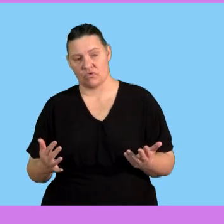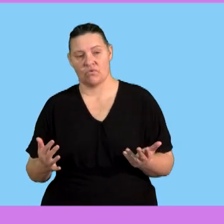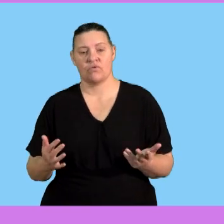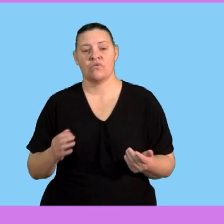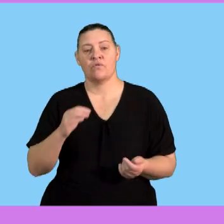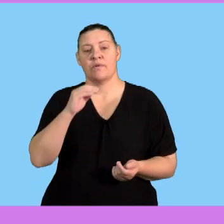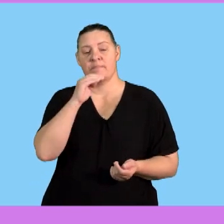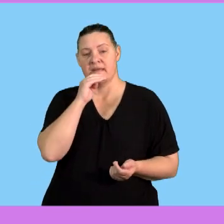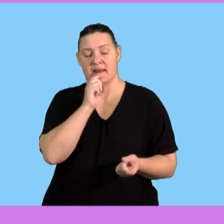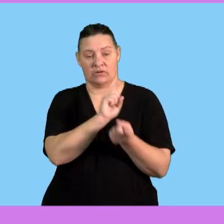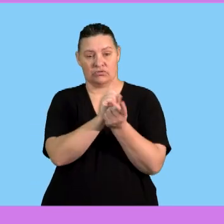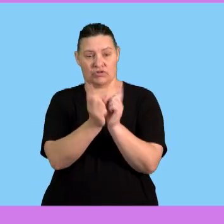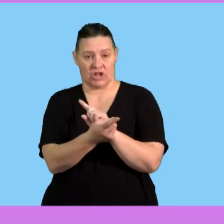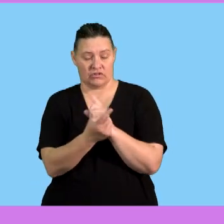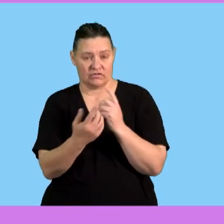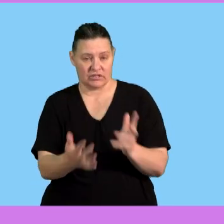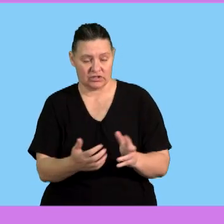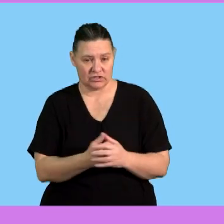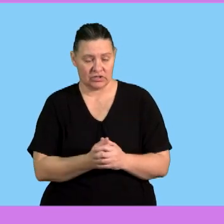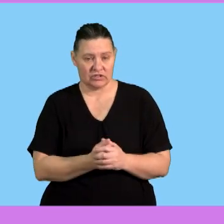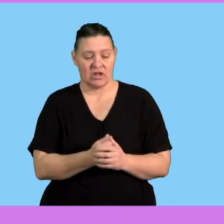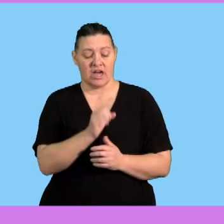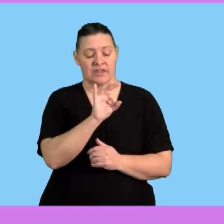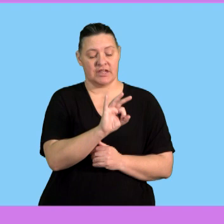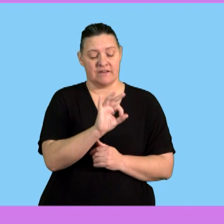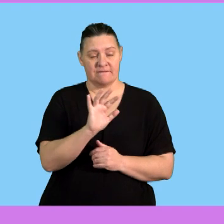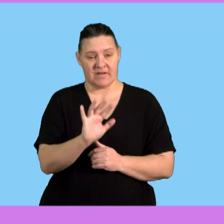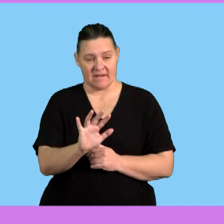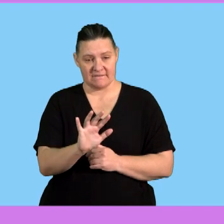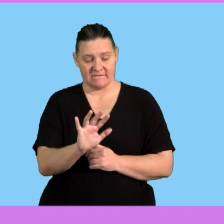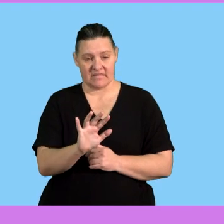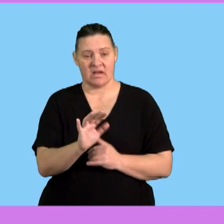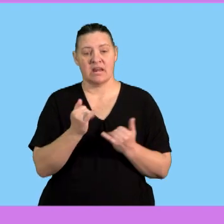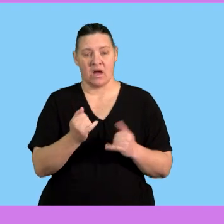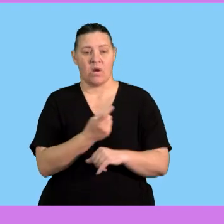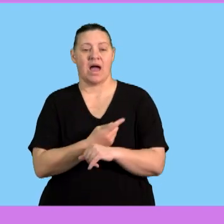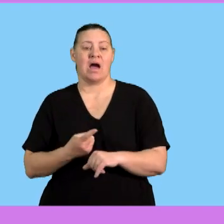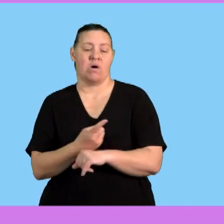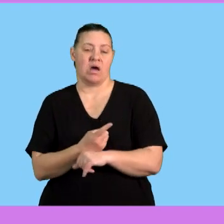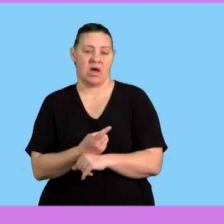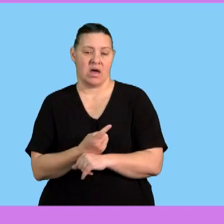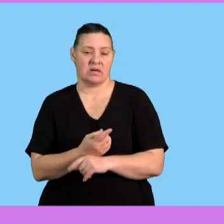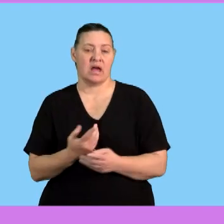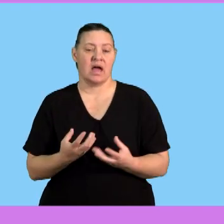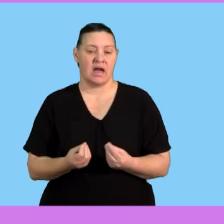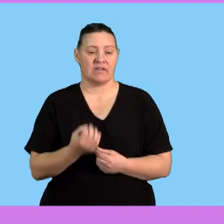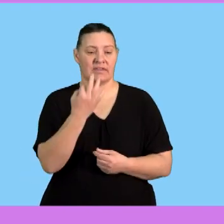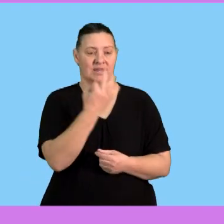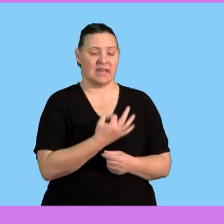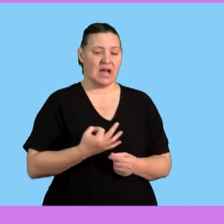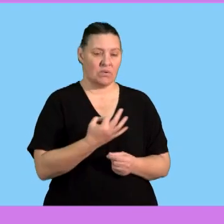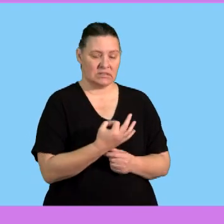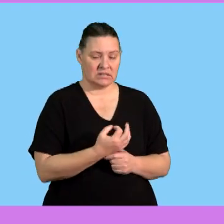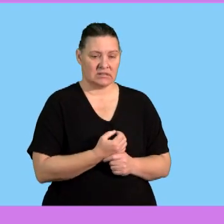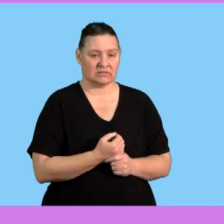have converted our 35 to hours. So now we have 3 hours. So we are